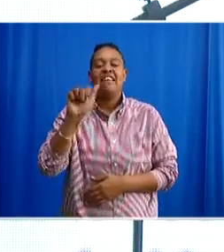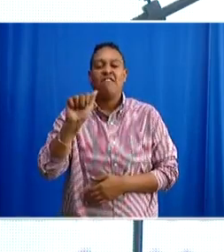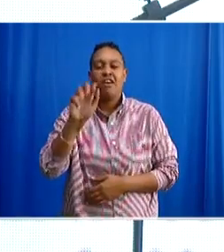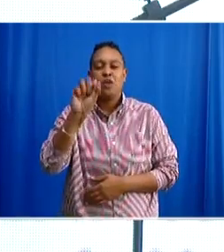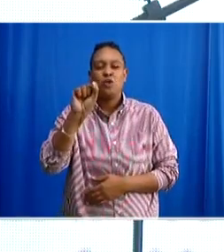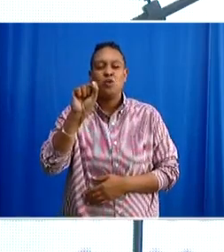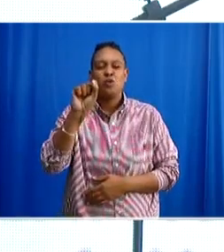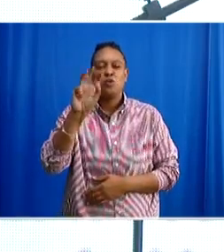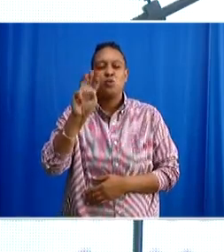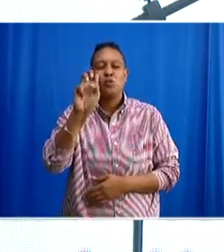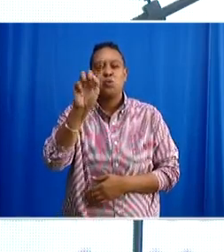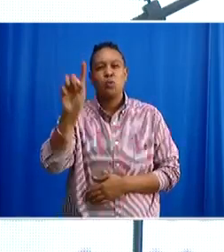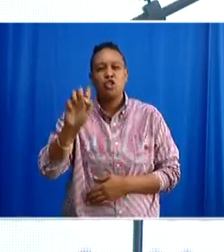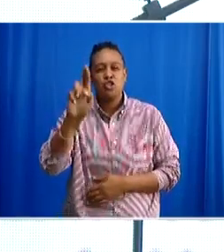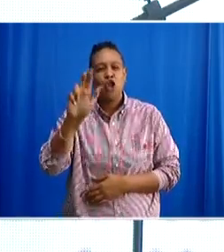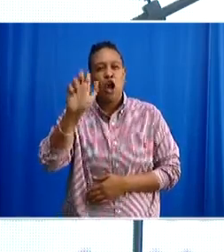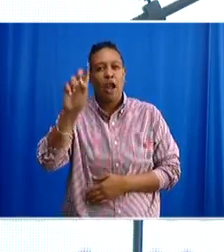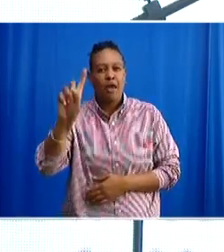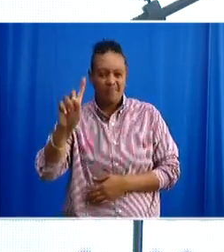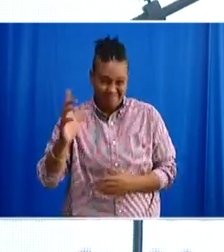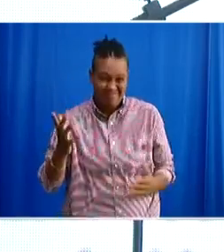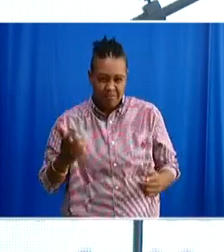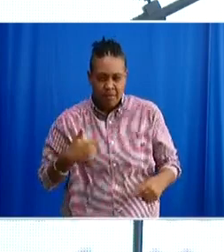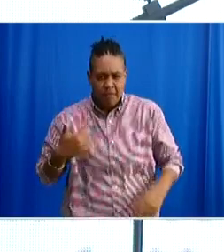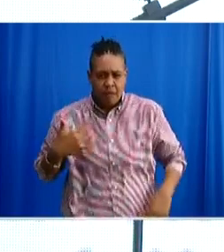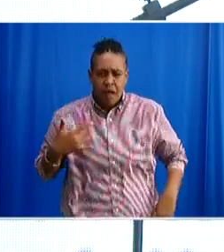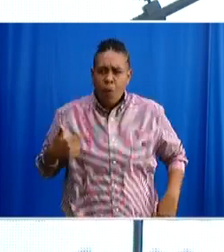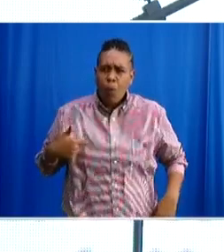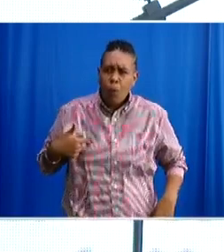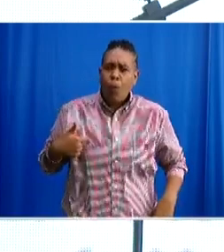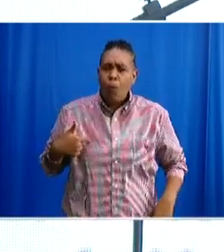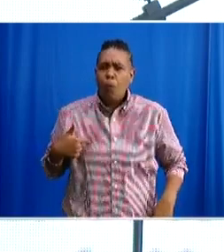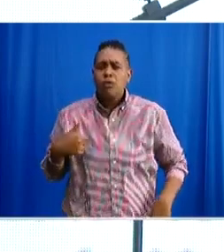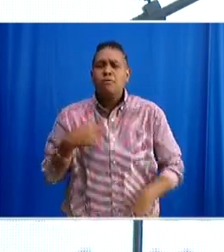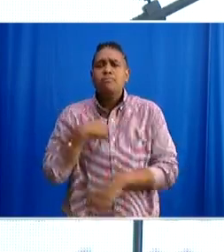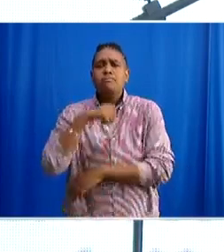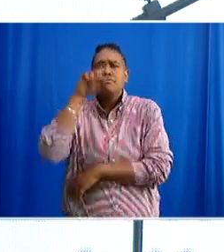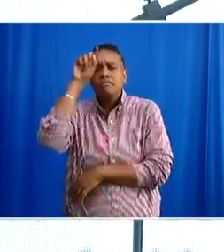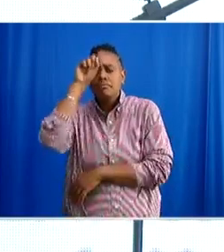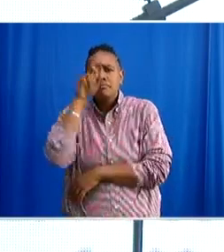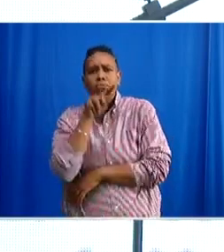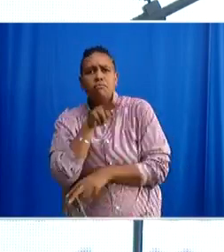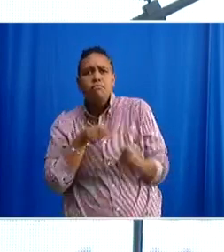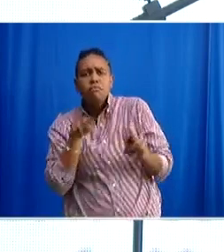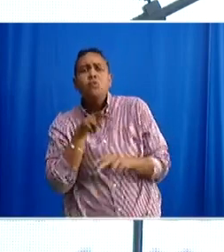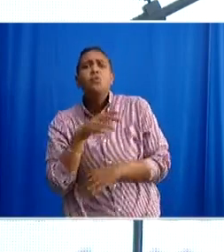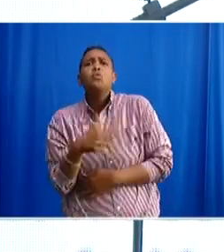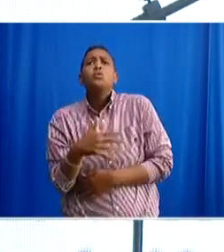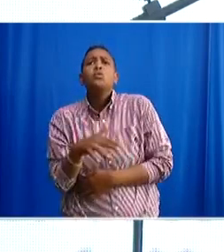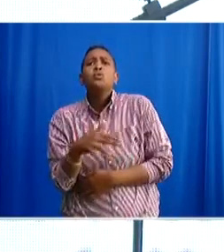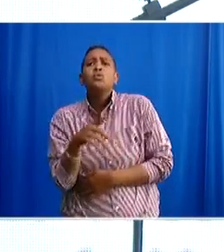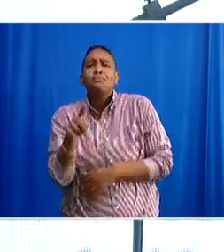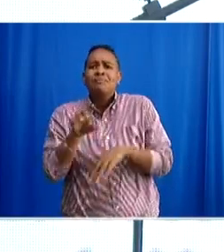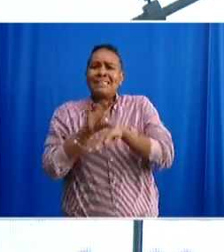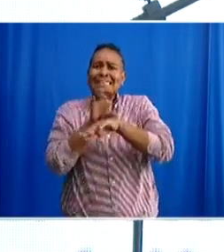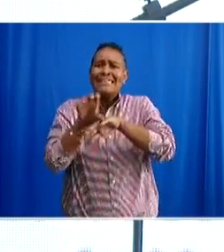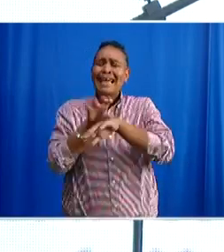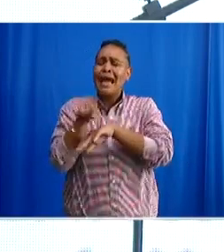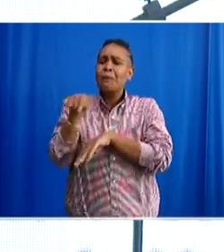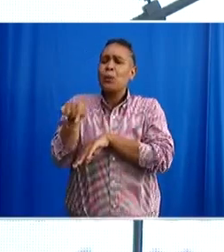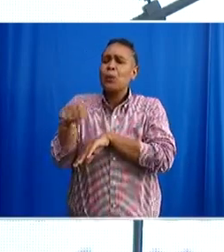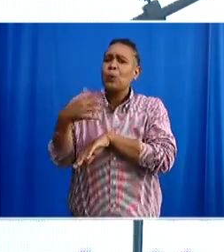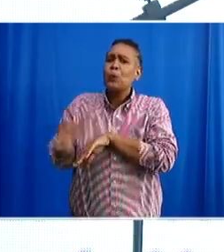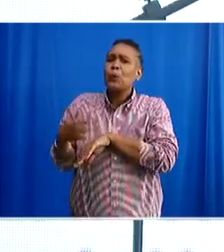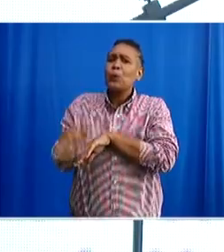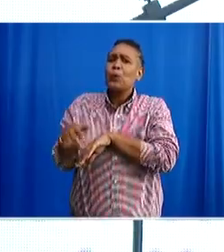And it brought home to me how precariously perched the Caribbean is